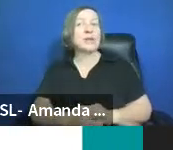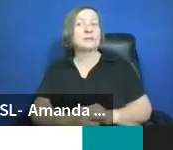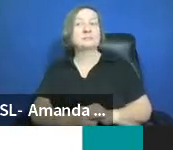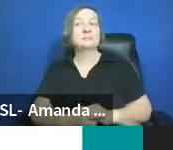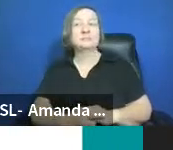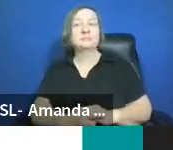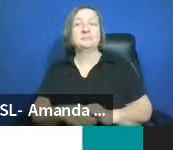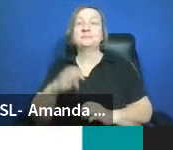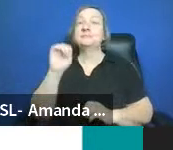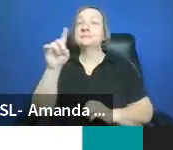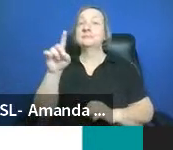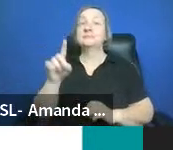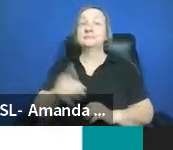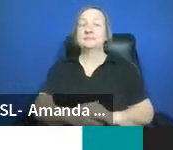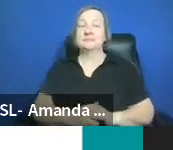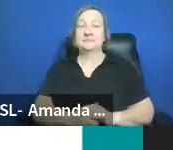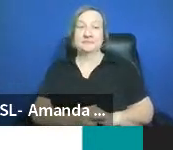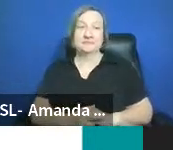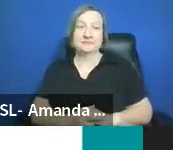Ed?